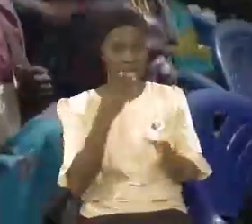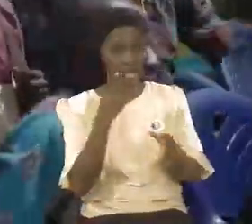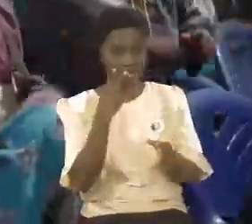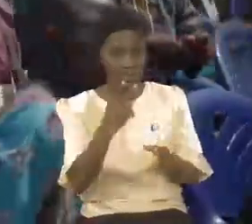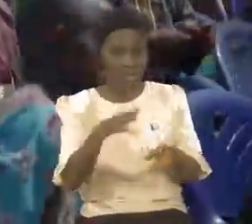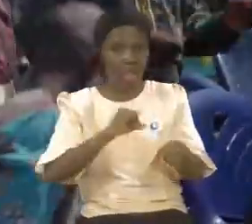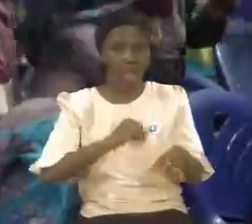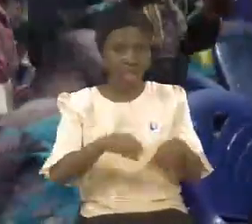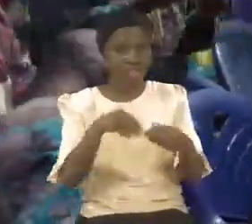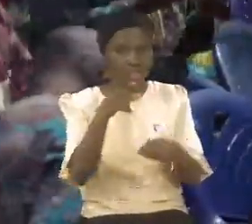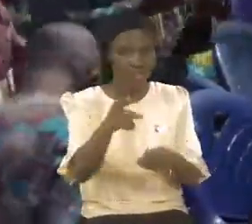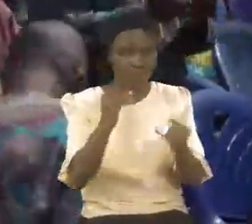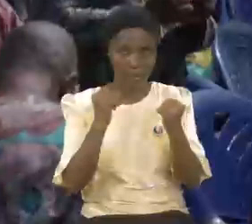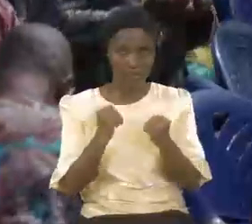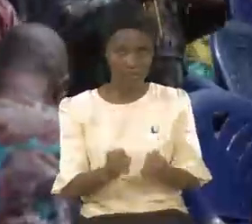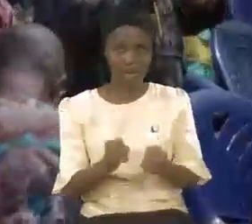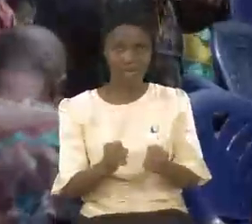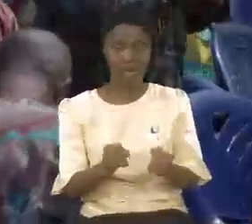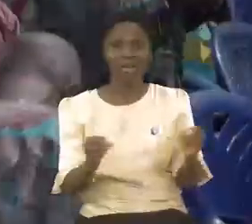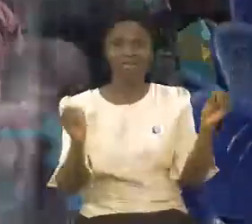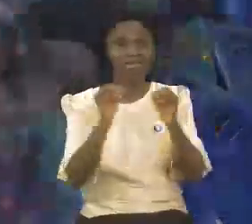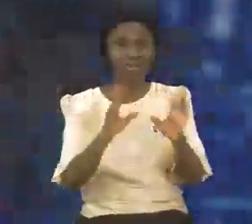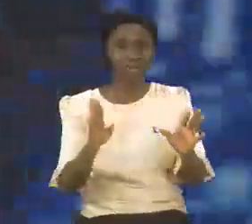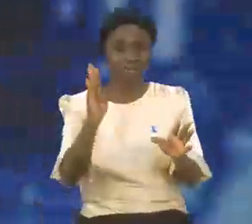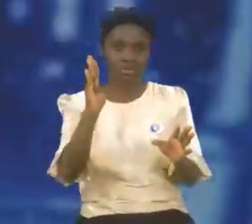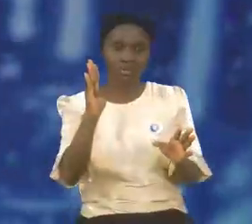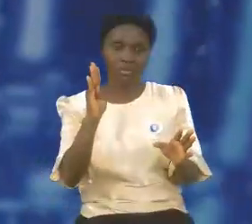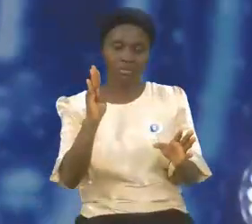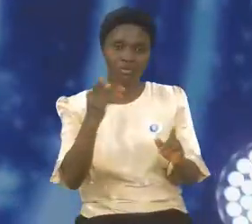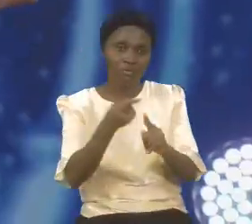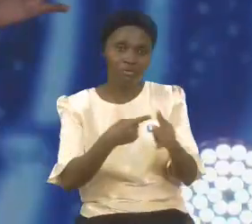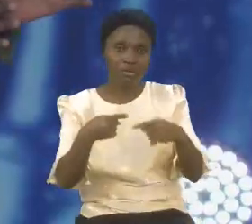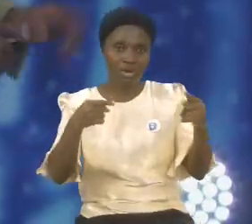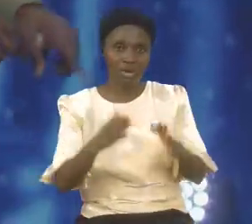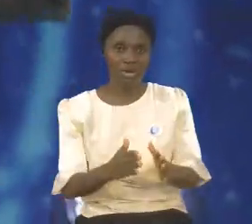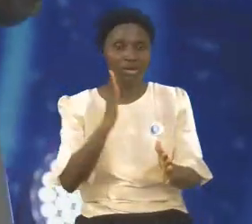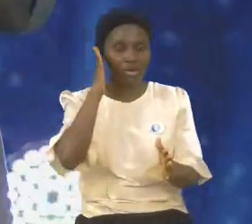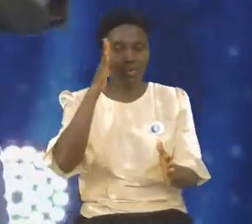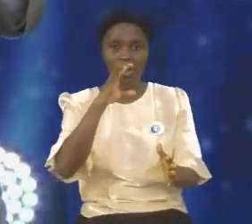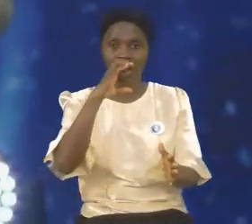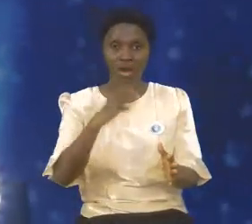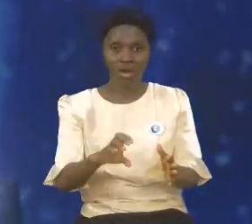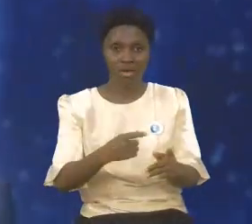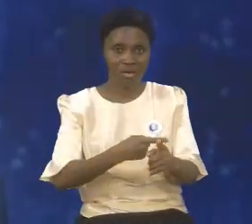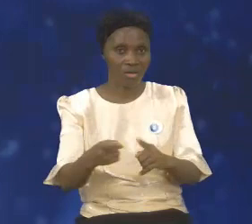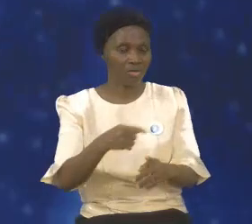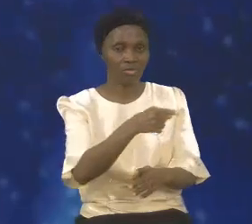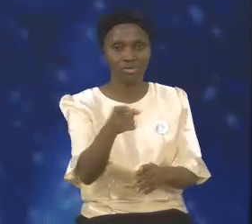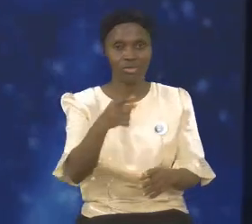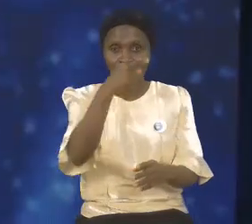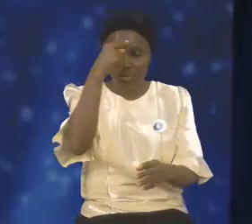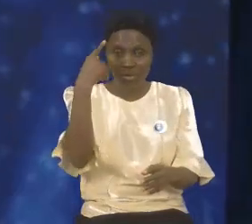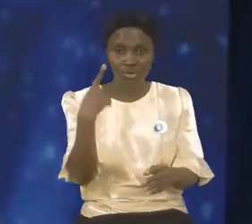by any means hurt you, because the God of peace shall bruise